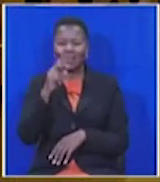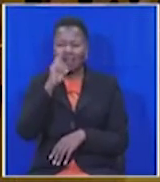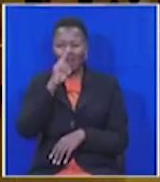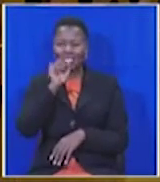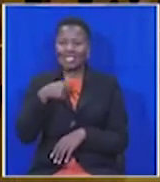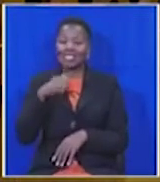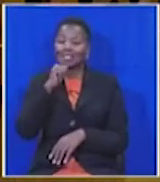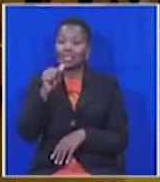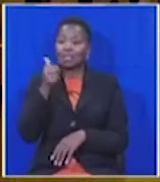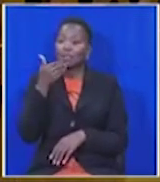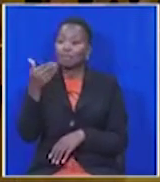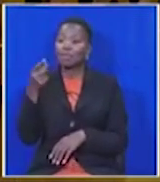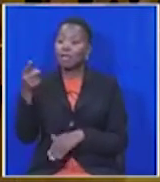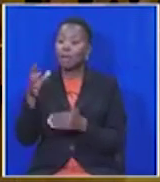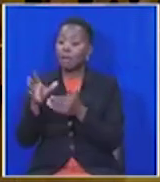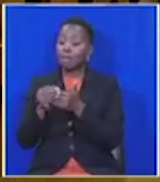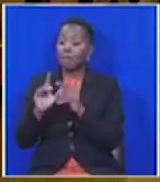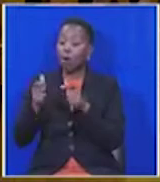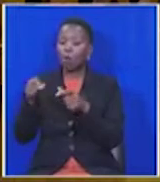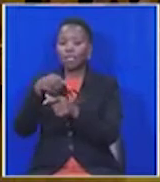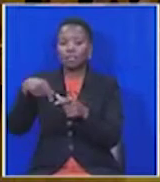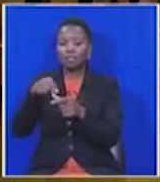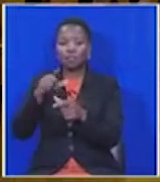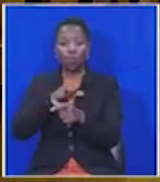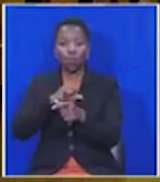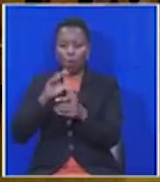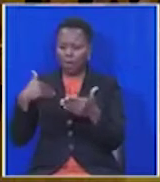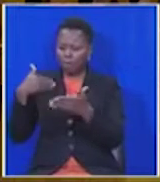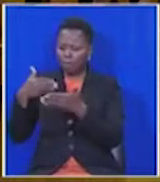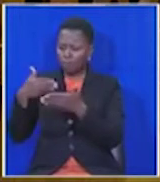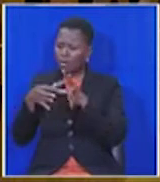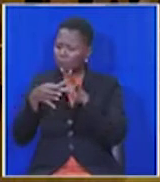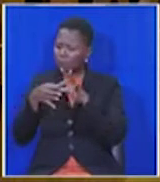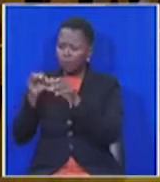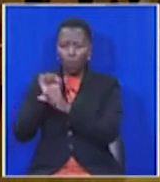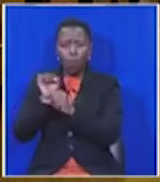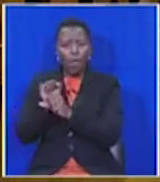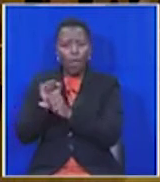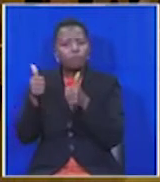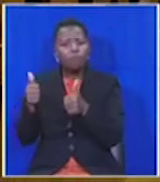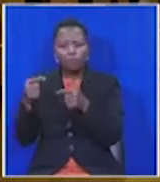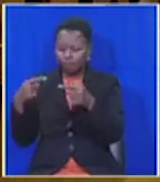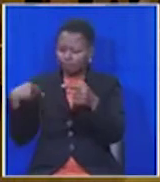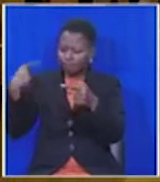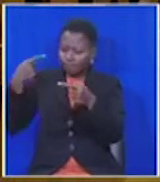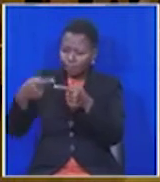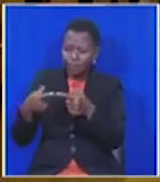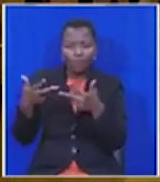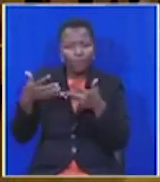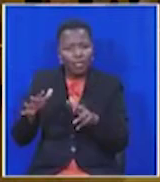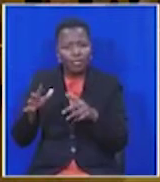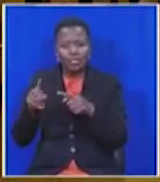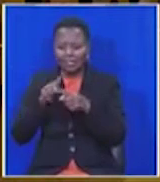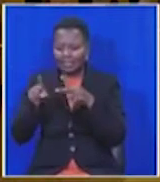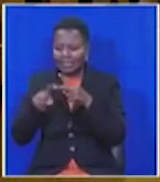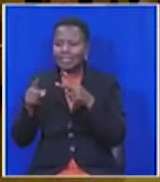must say thank you to members of the committee, because we worked well together in that time that we sat together. We went through